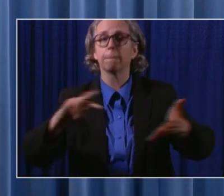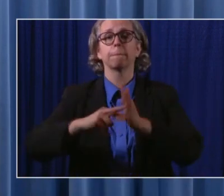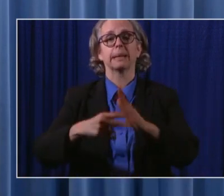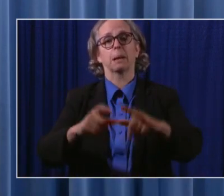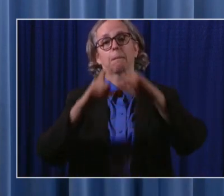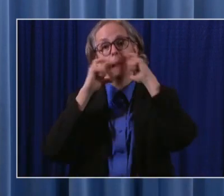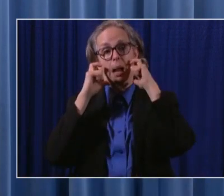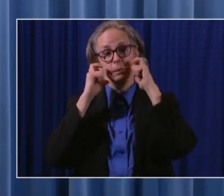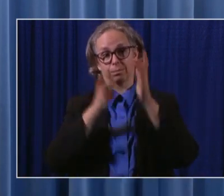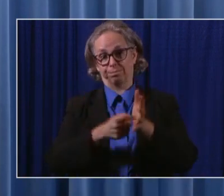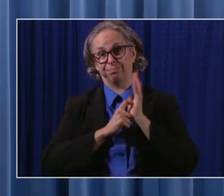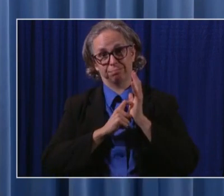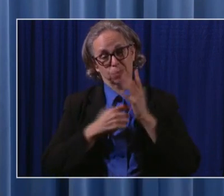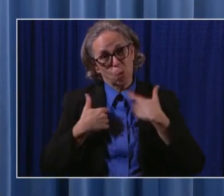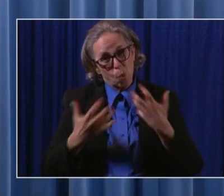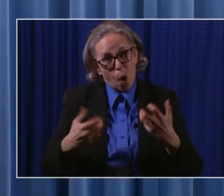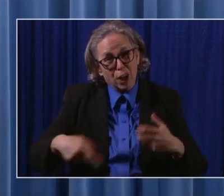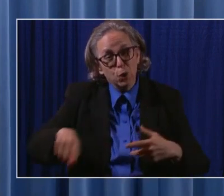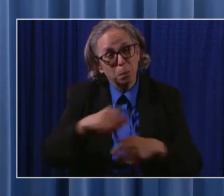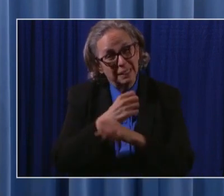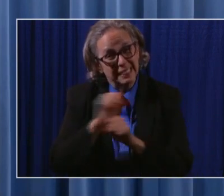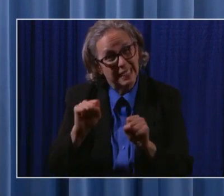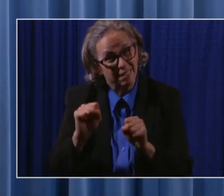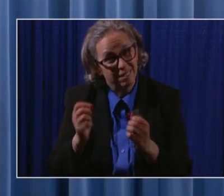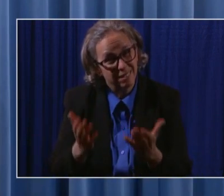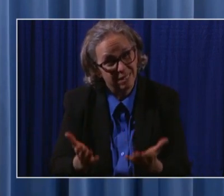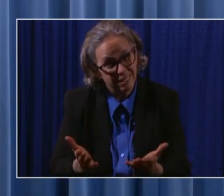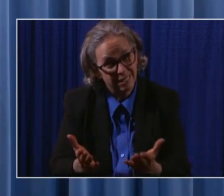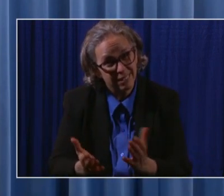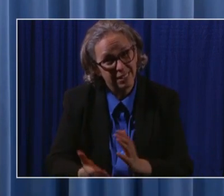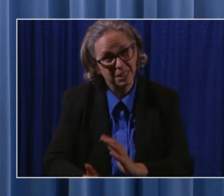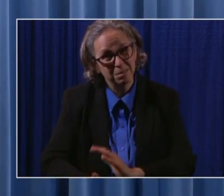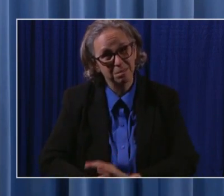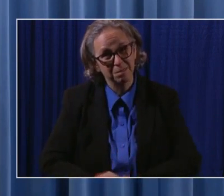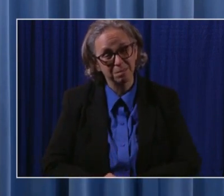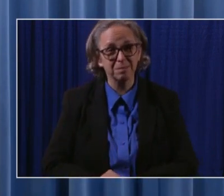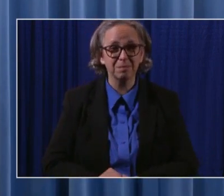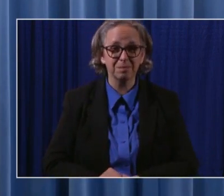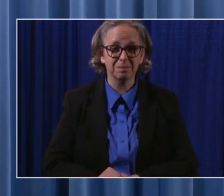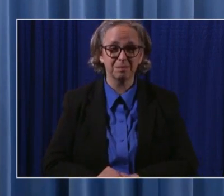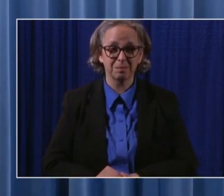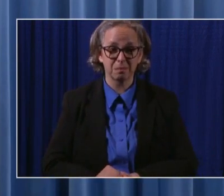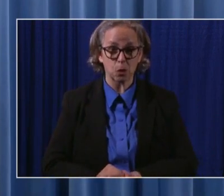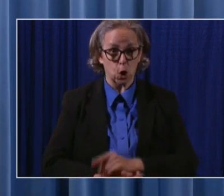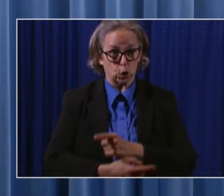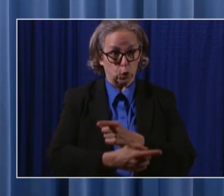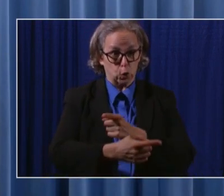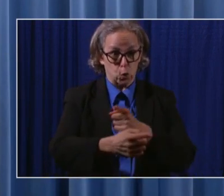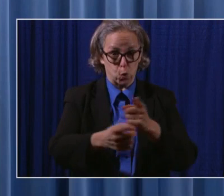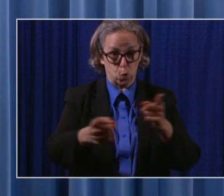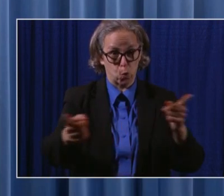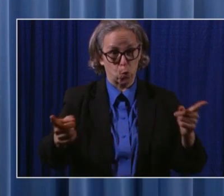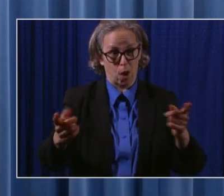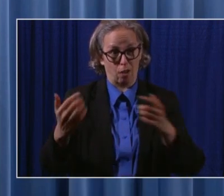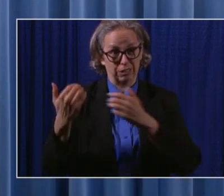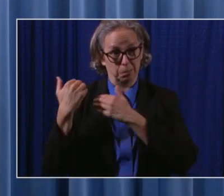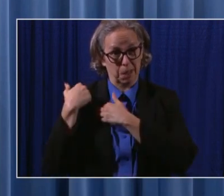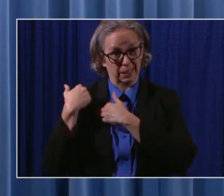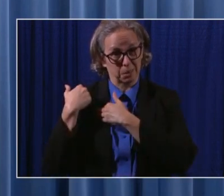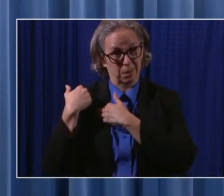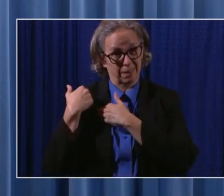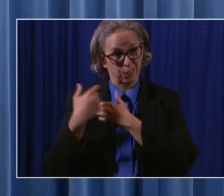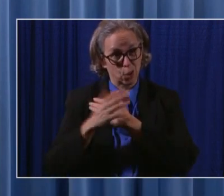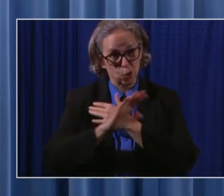be. And we will, you are ultimately responsible for your fair. So please keep